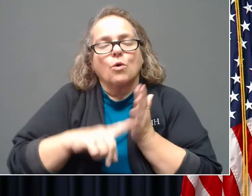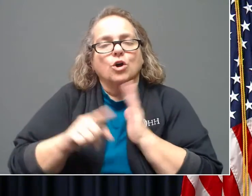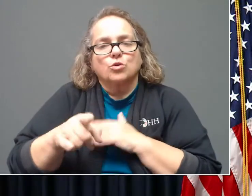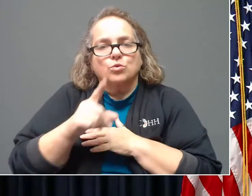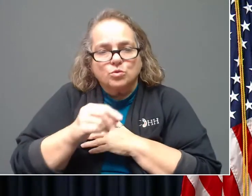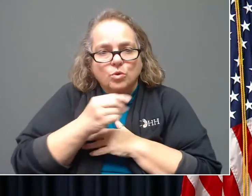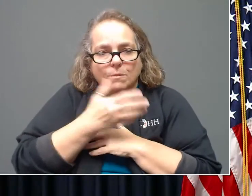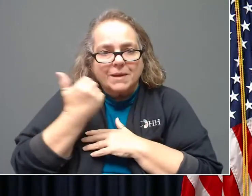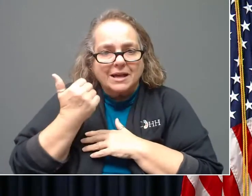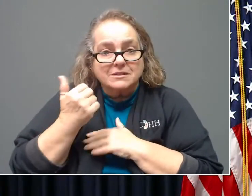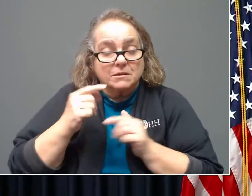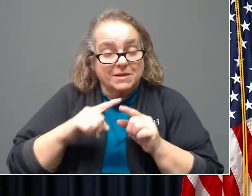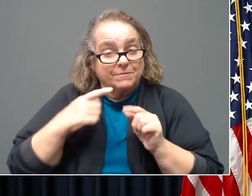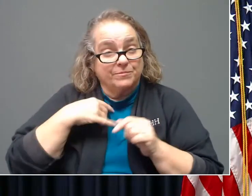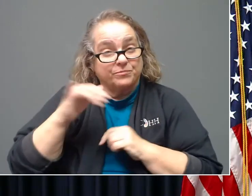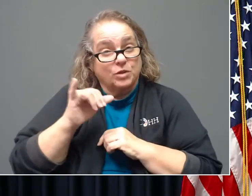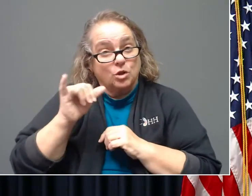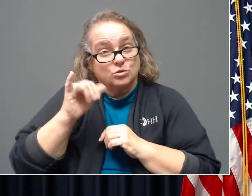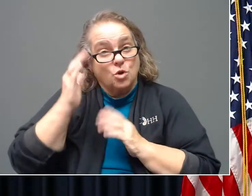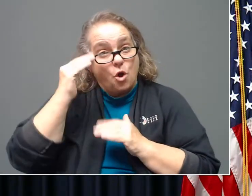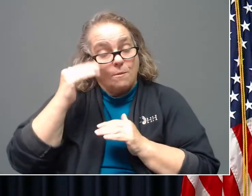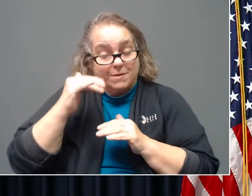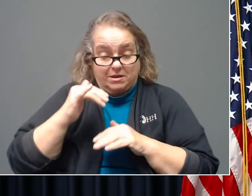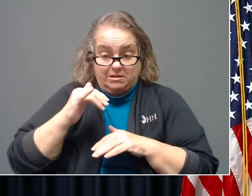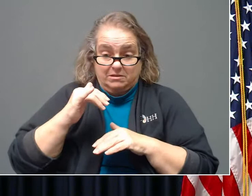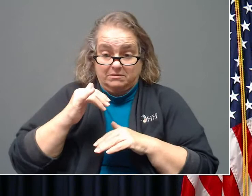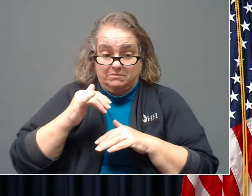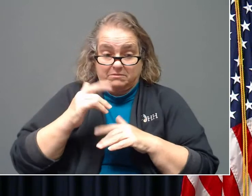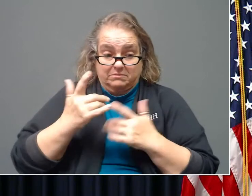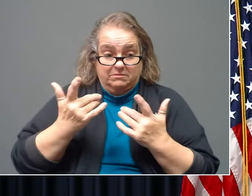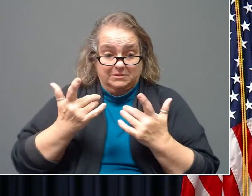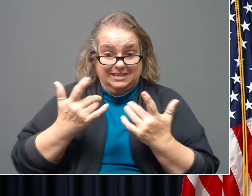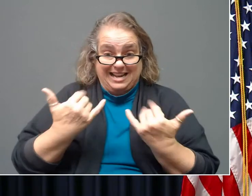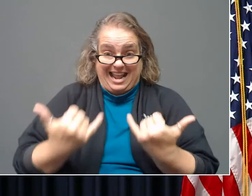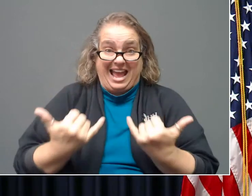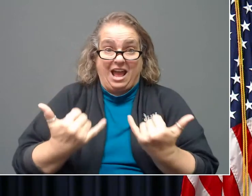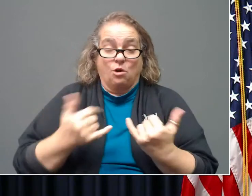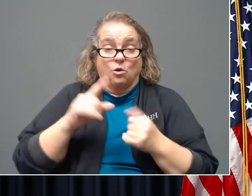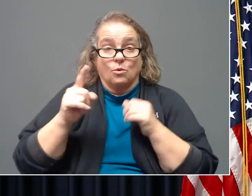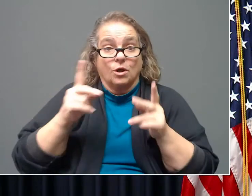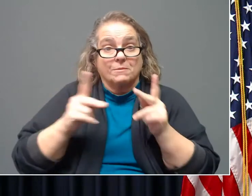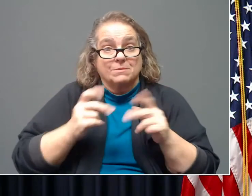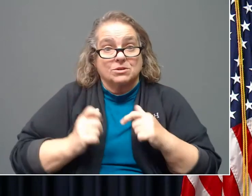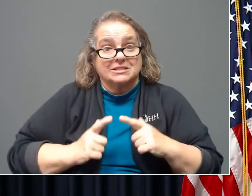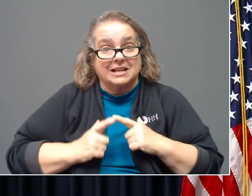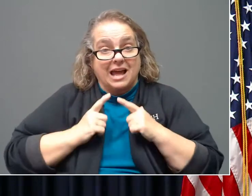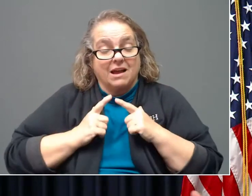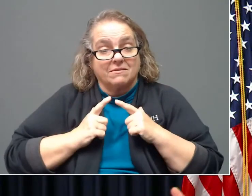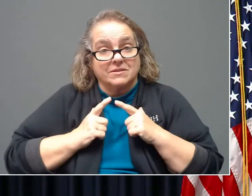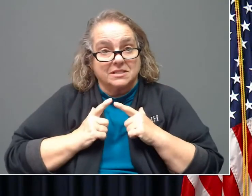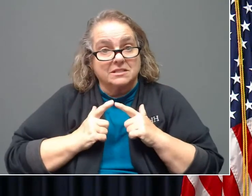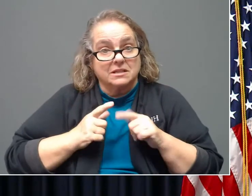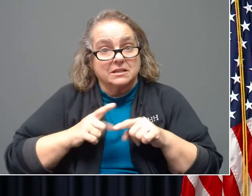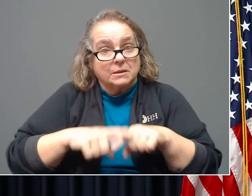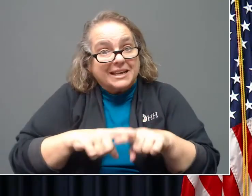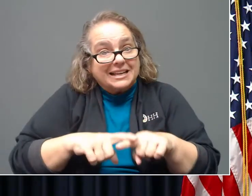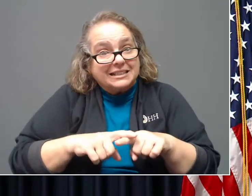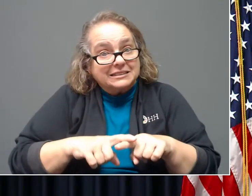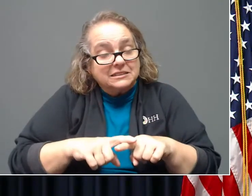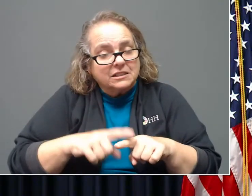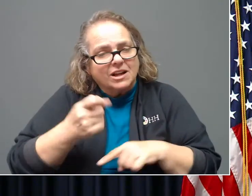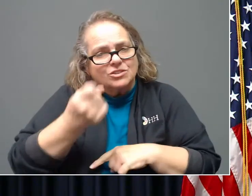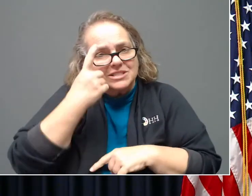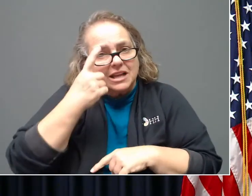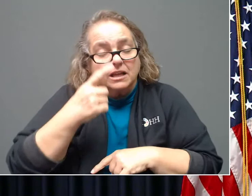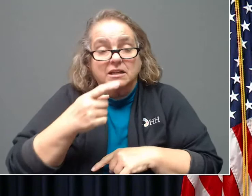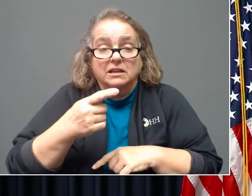hope that at a time like this, where people's lives are on the line, that we understand, even if it's a competitor, even